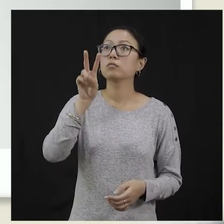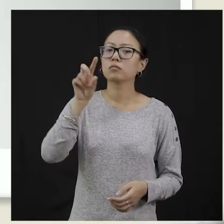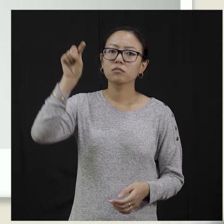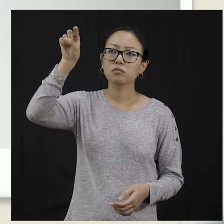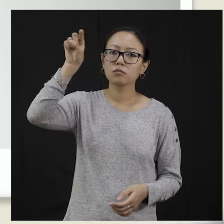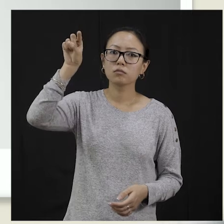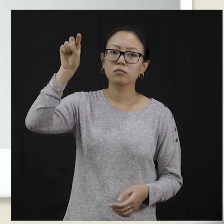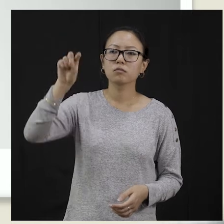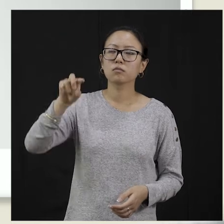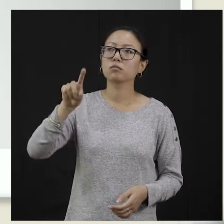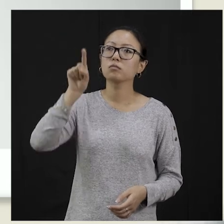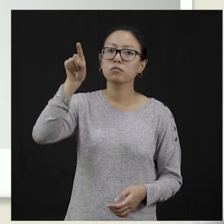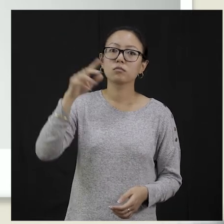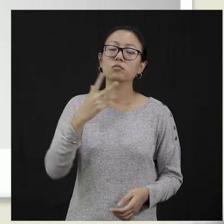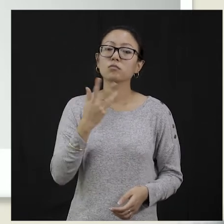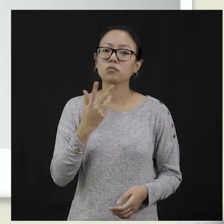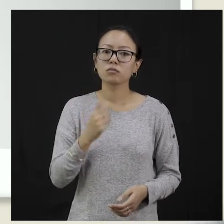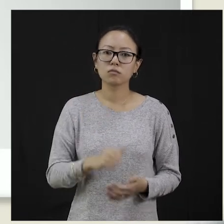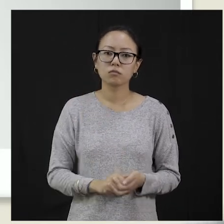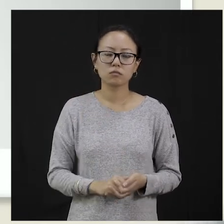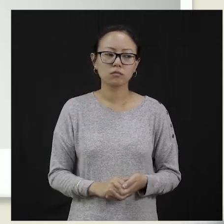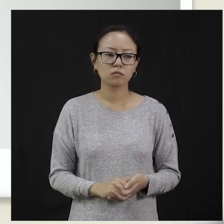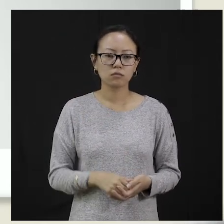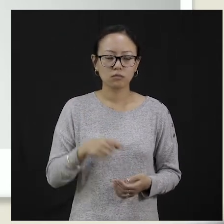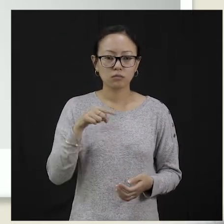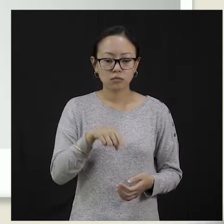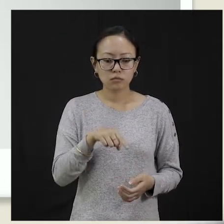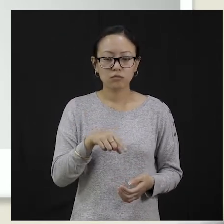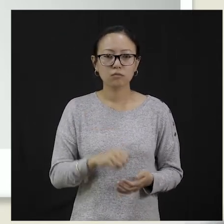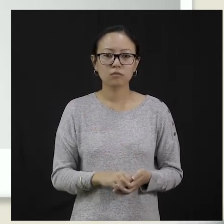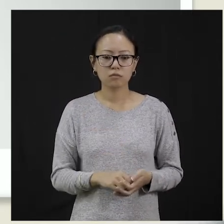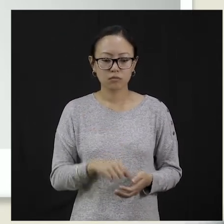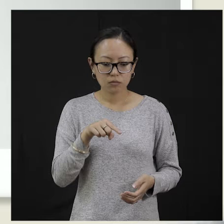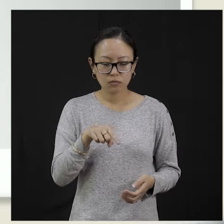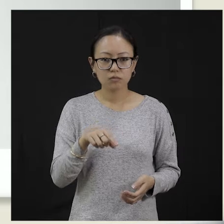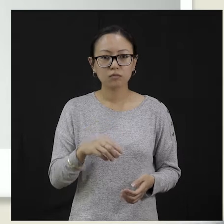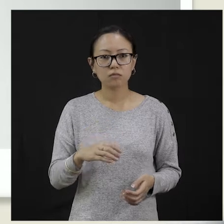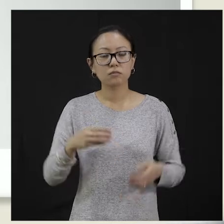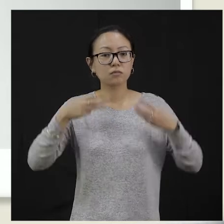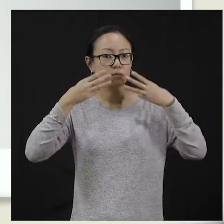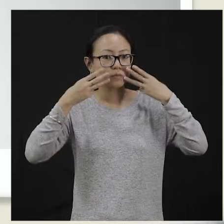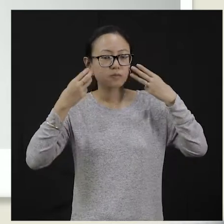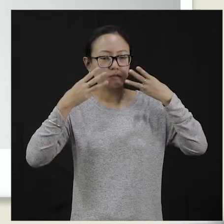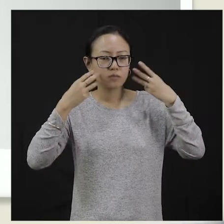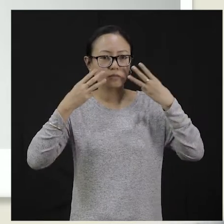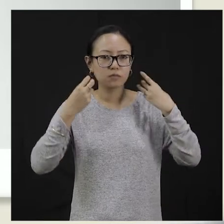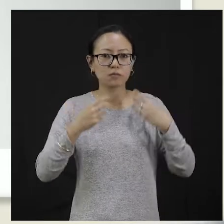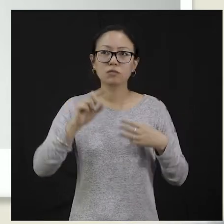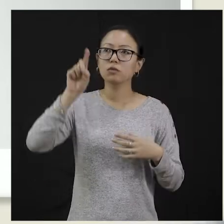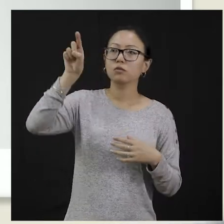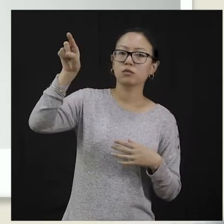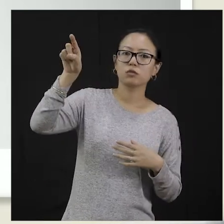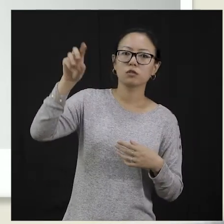is on top, right? Then who is at the bottom? Yes, that cat is sitting at the